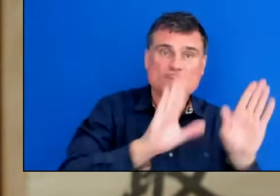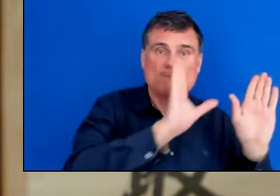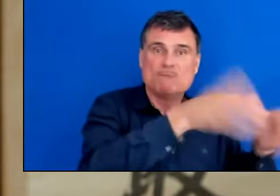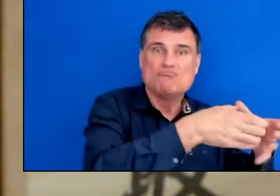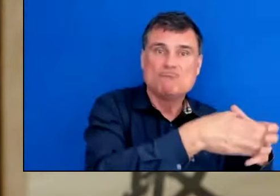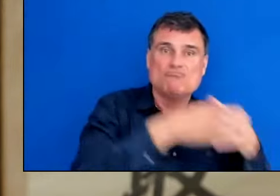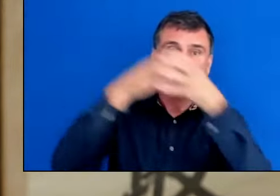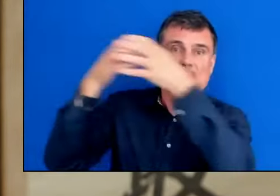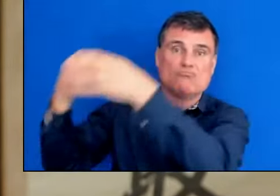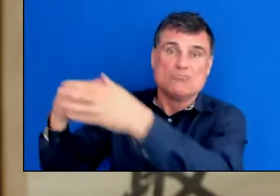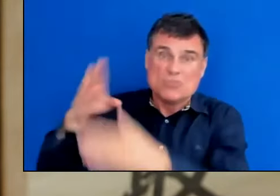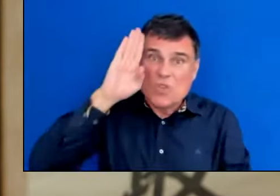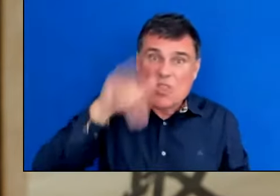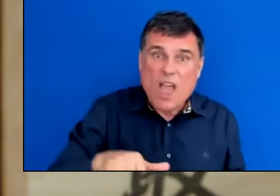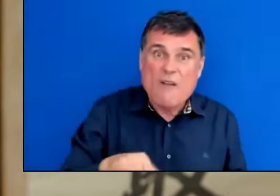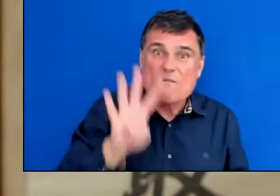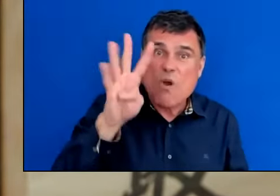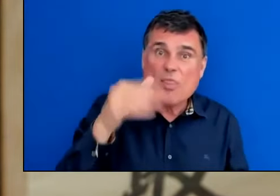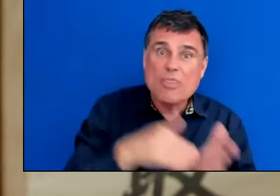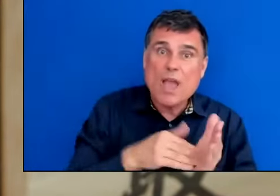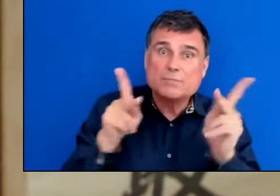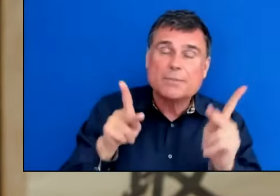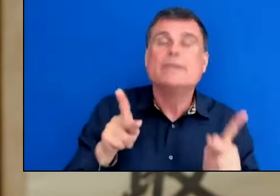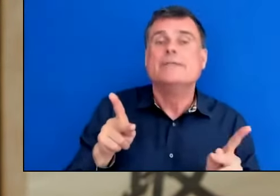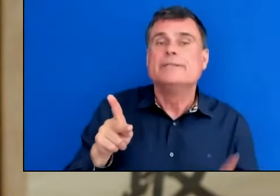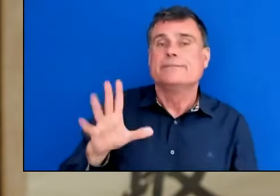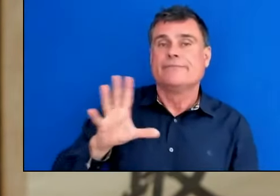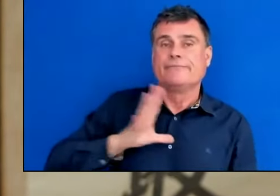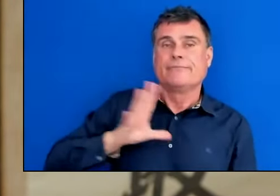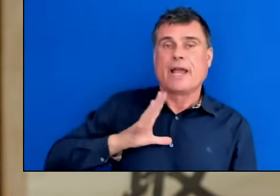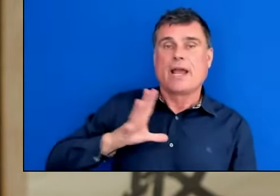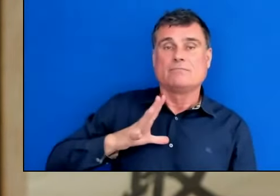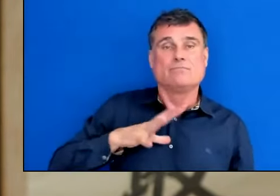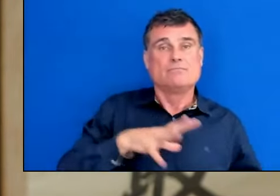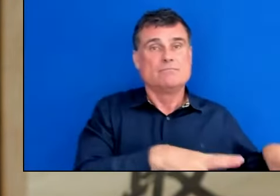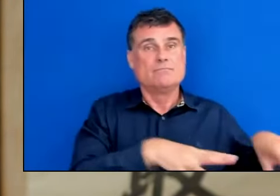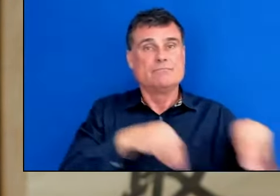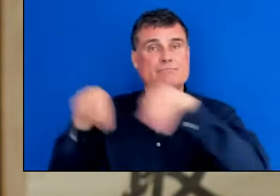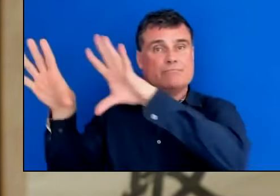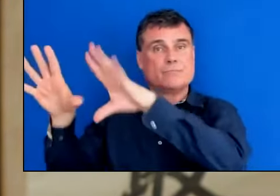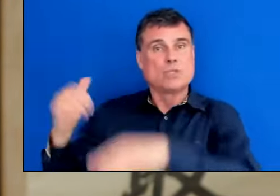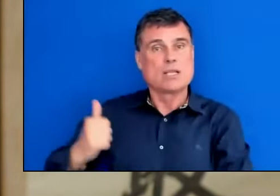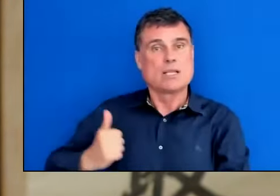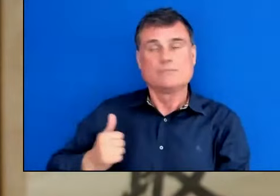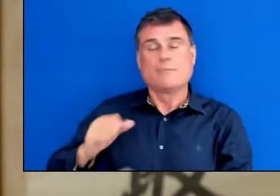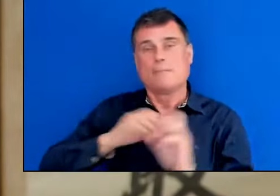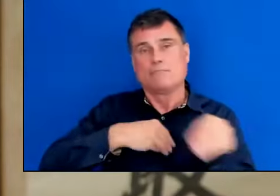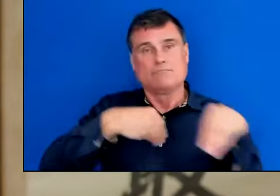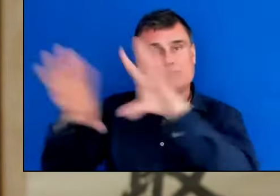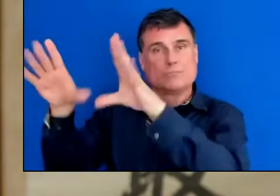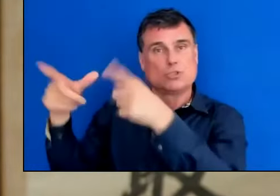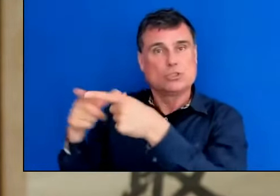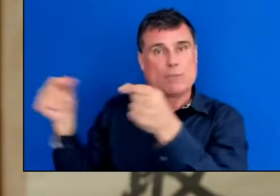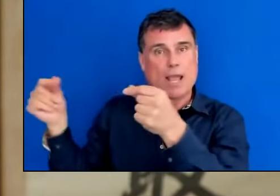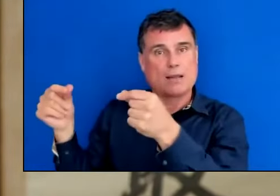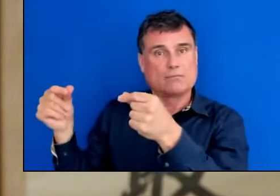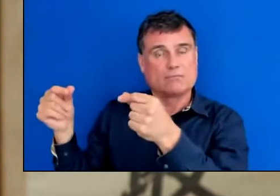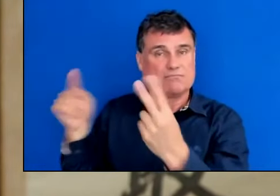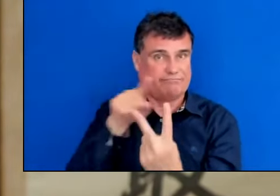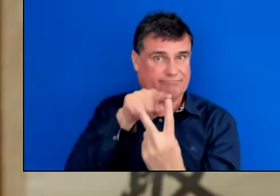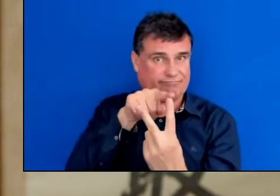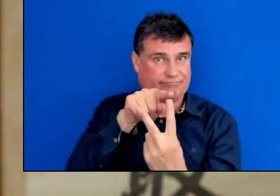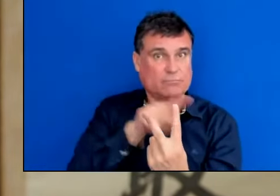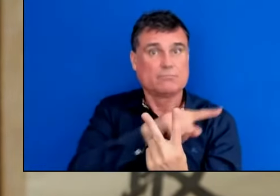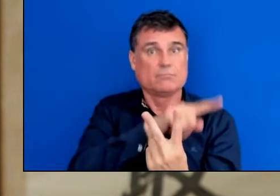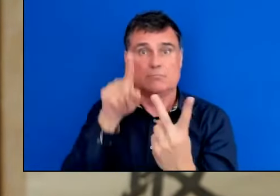And 4,000 people did get deported. The second choice